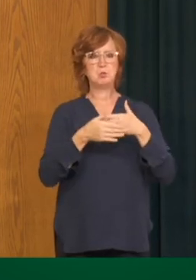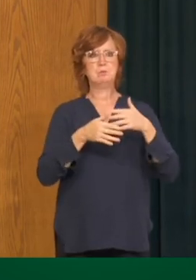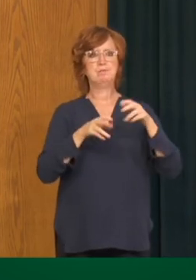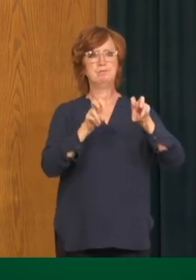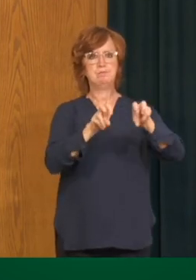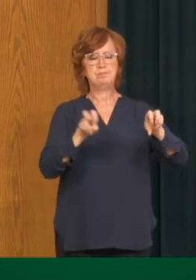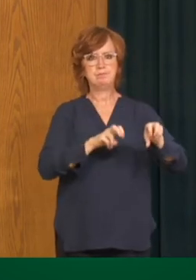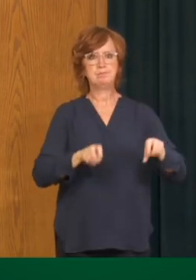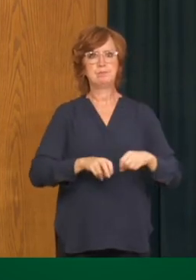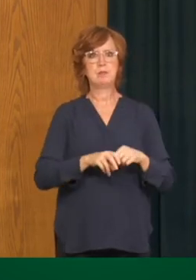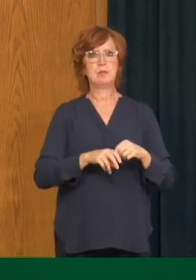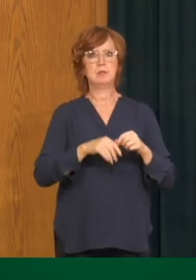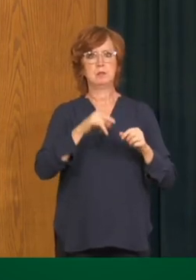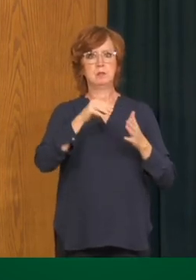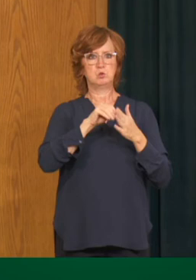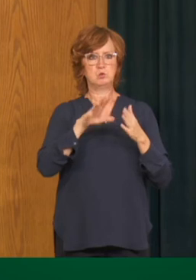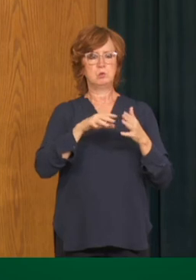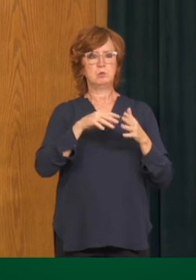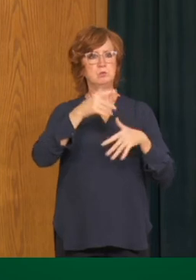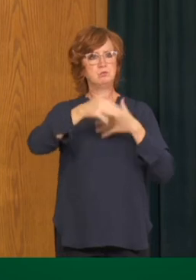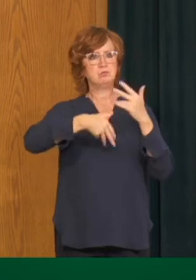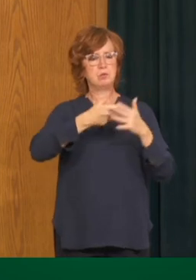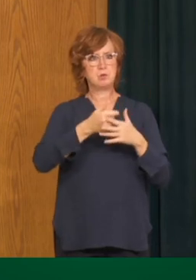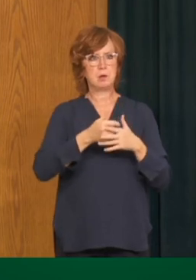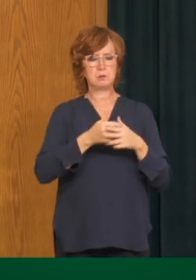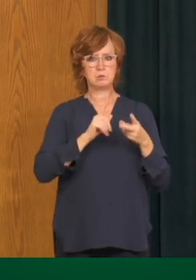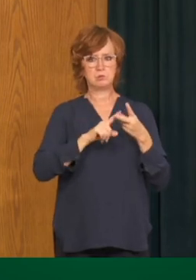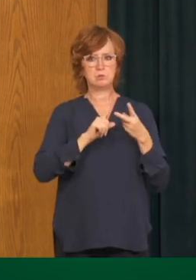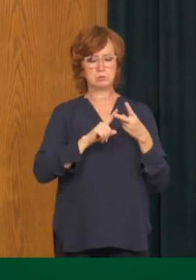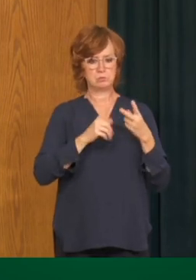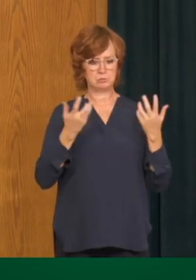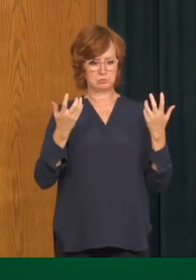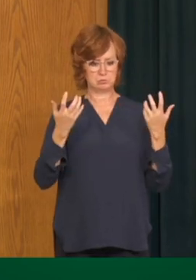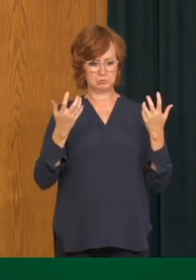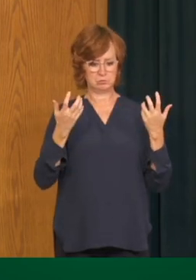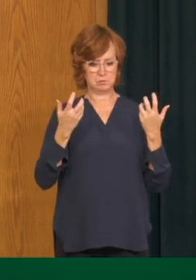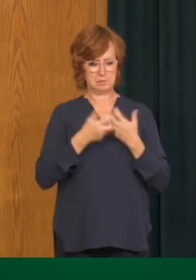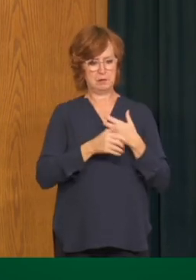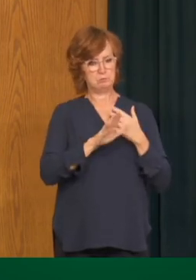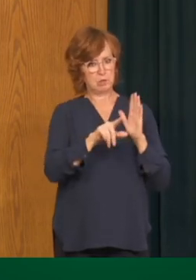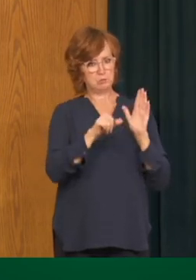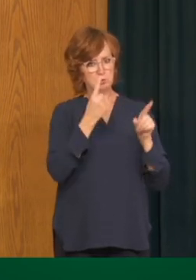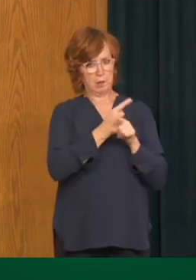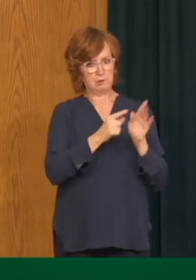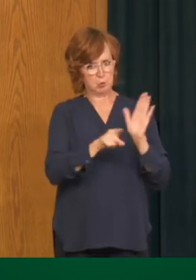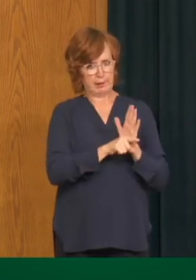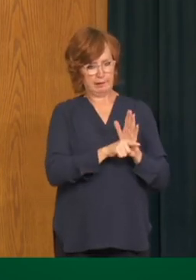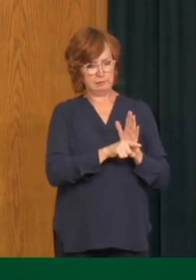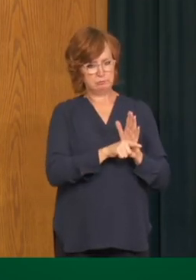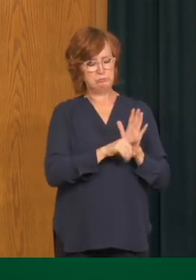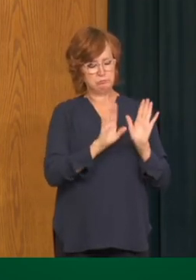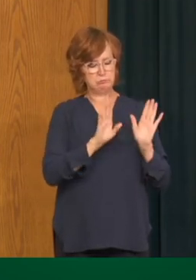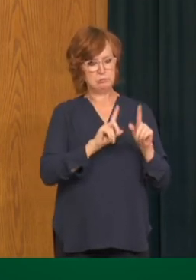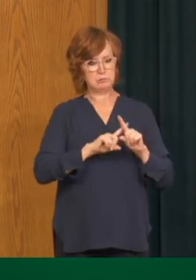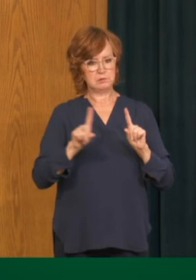interacting in a way that is relevant to their grade, it is